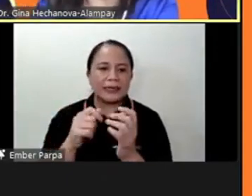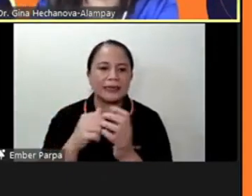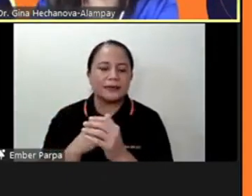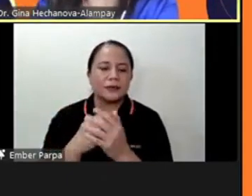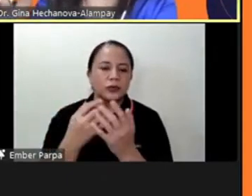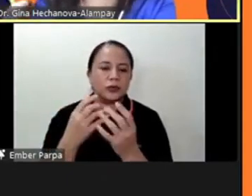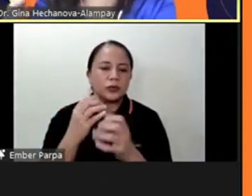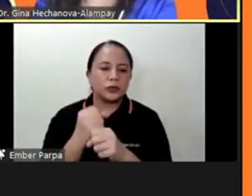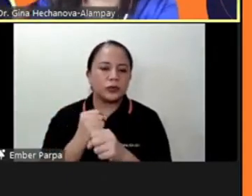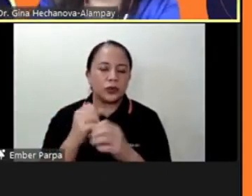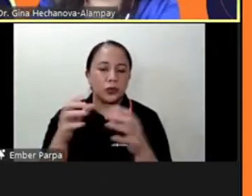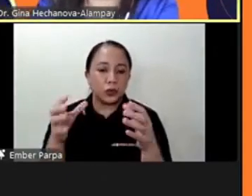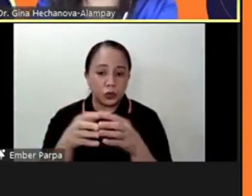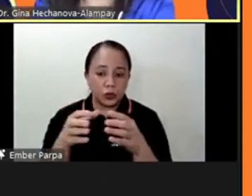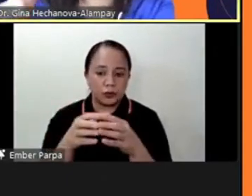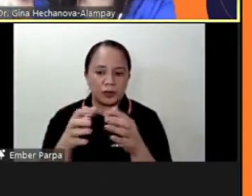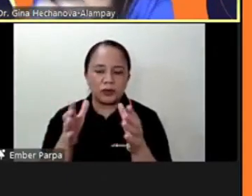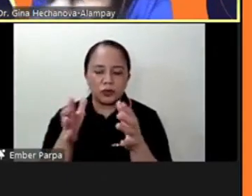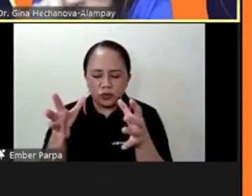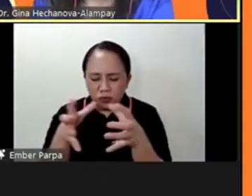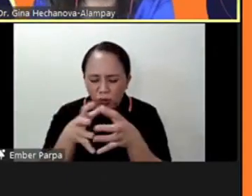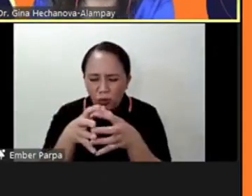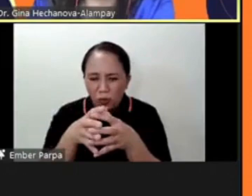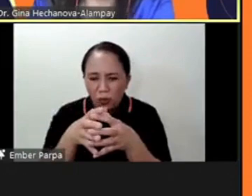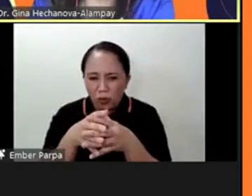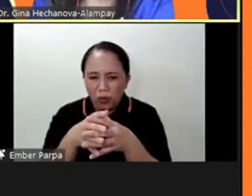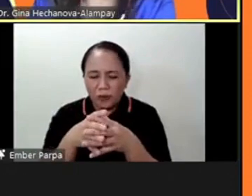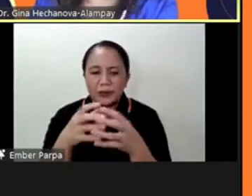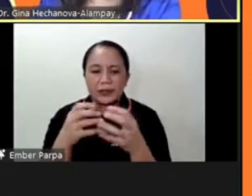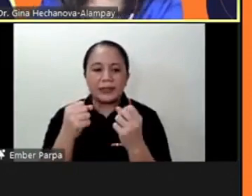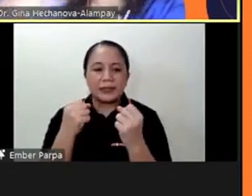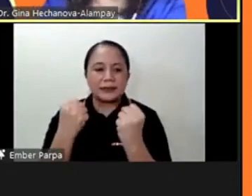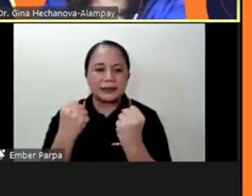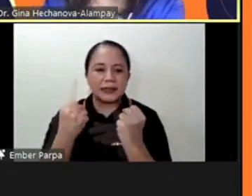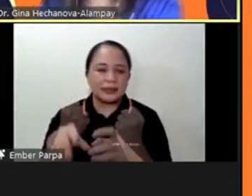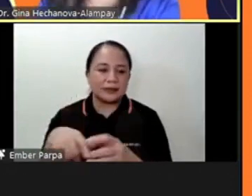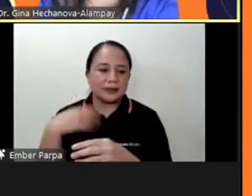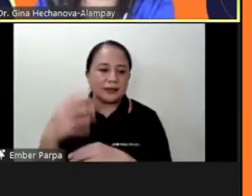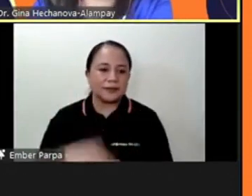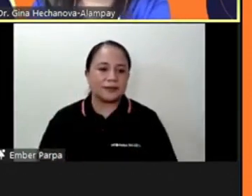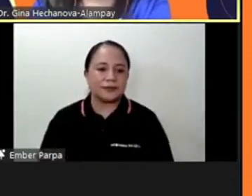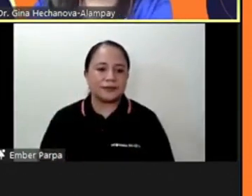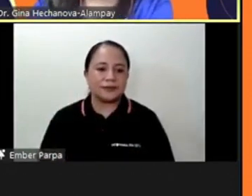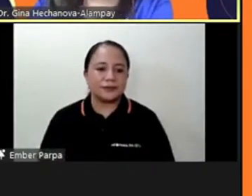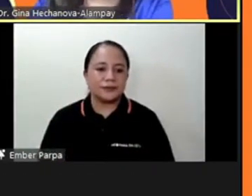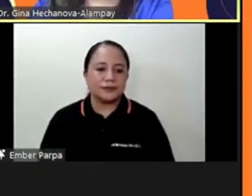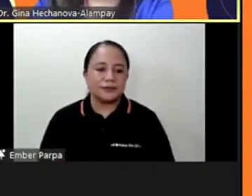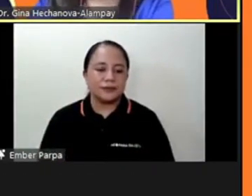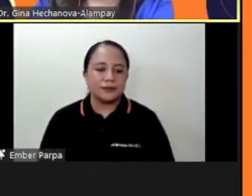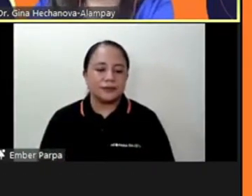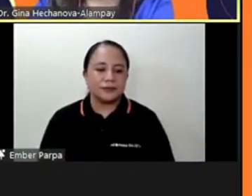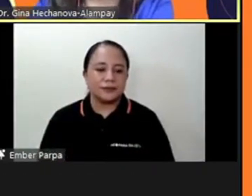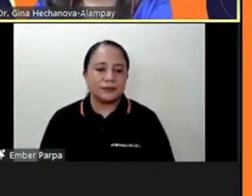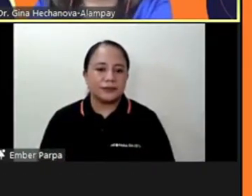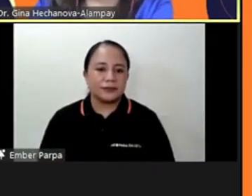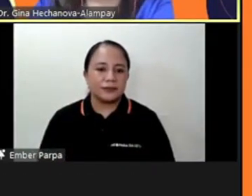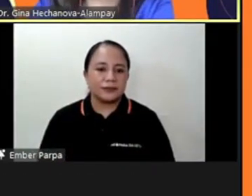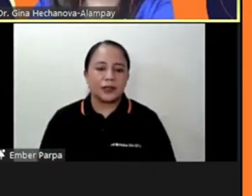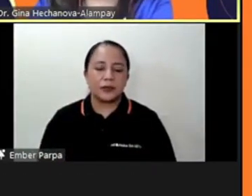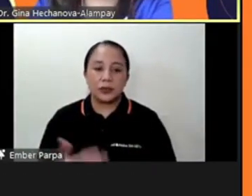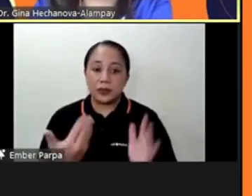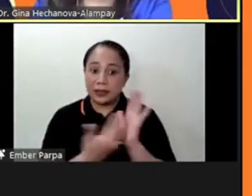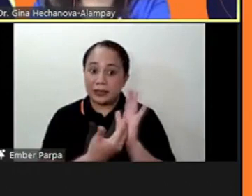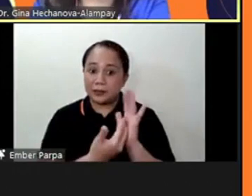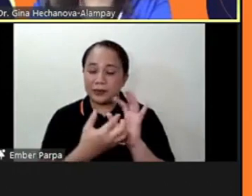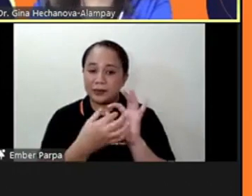these groups small. So katatagan has been tested, again, in the spirit of